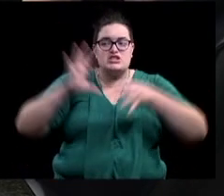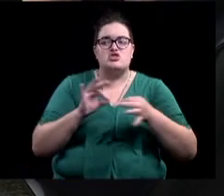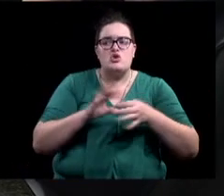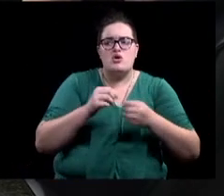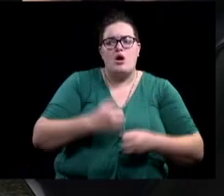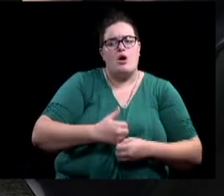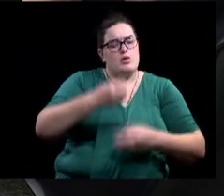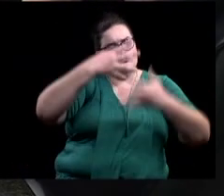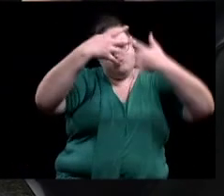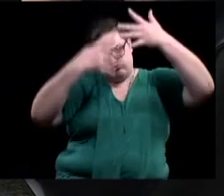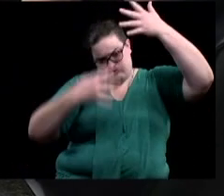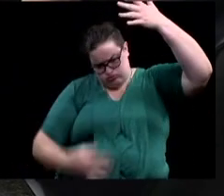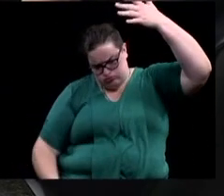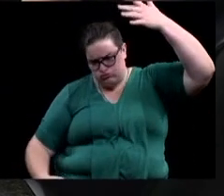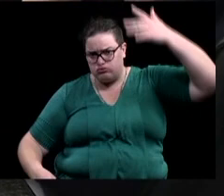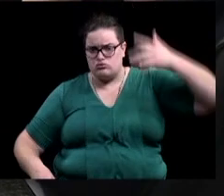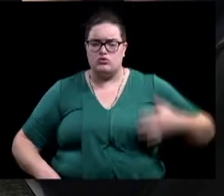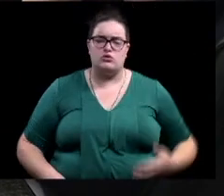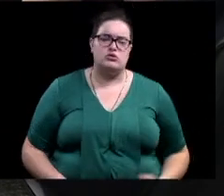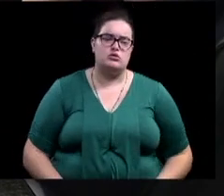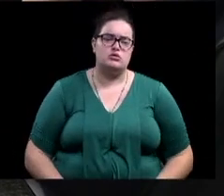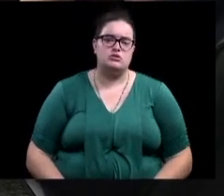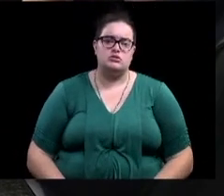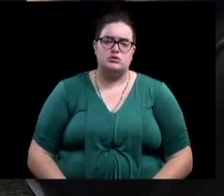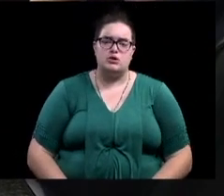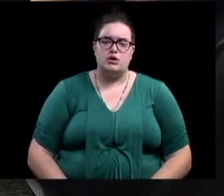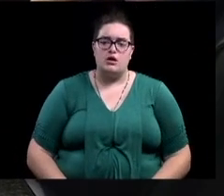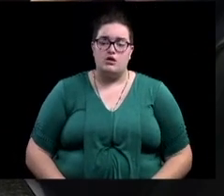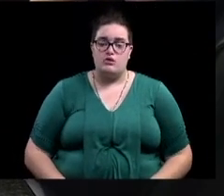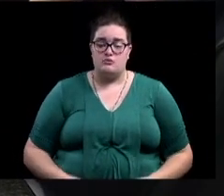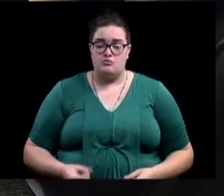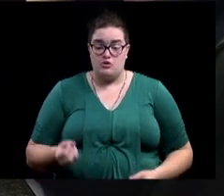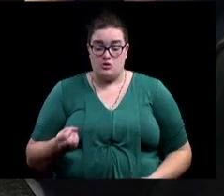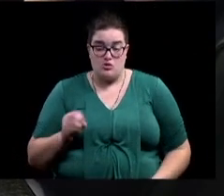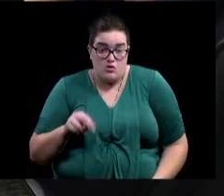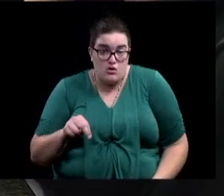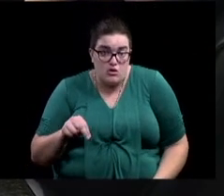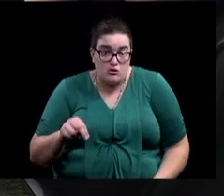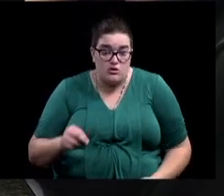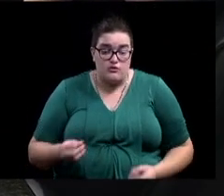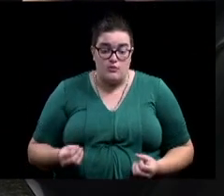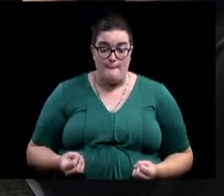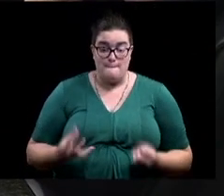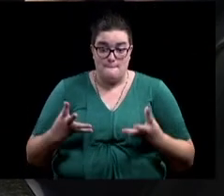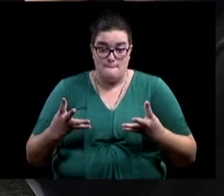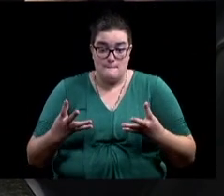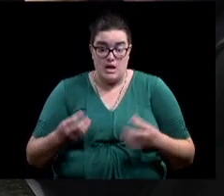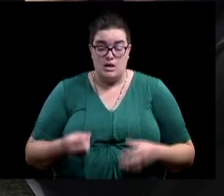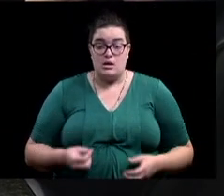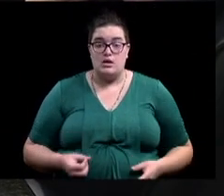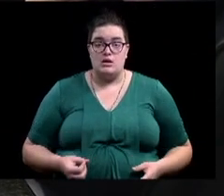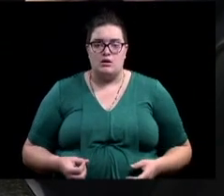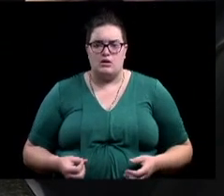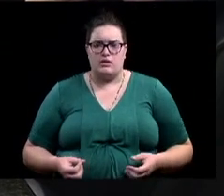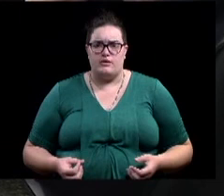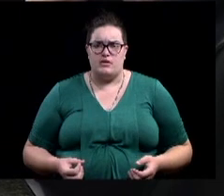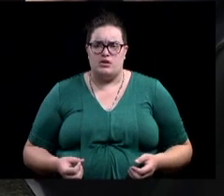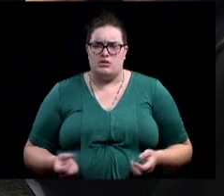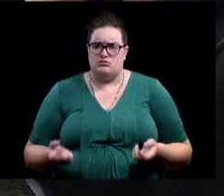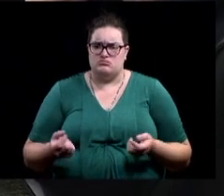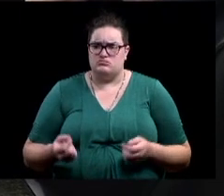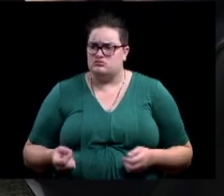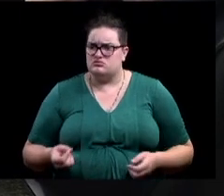they're on for most interactions, and so you just get to see the good that our officers are doing. We've been able to see our